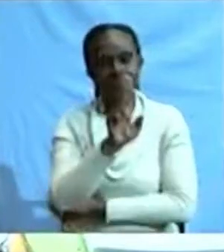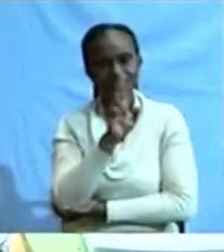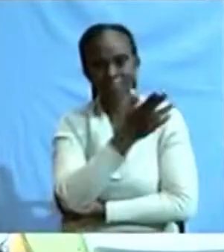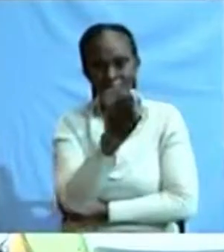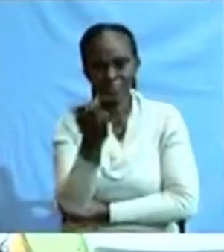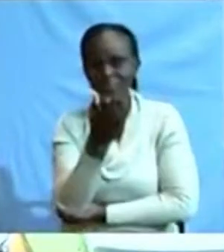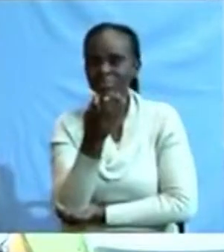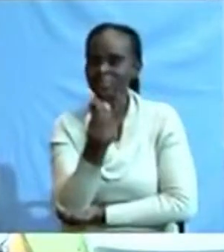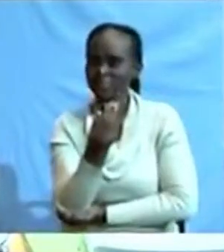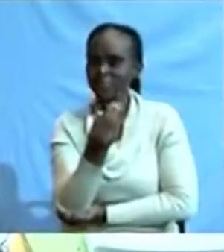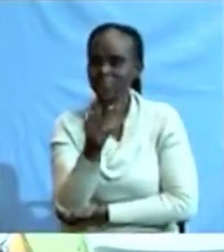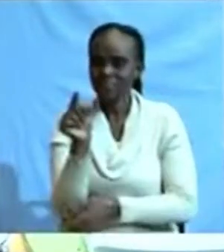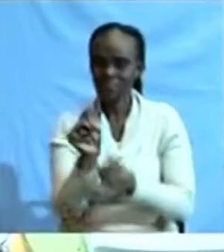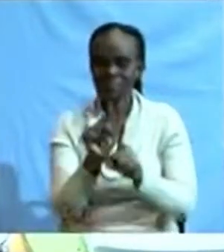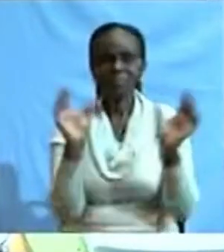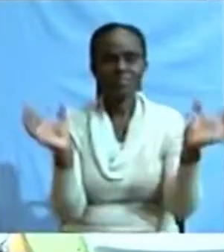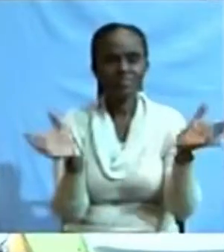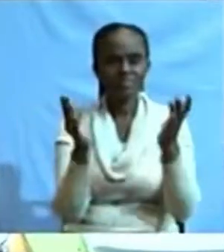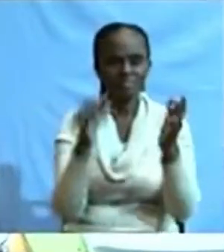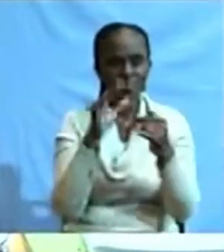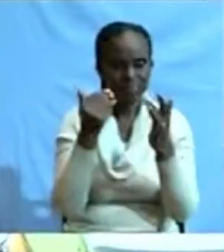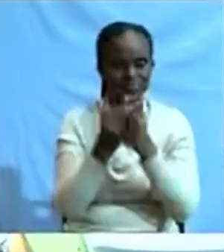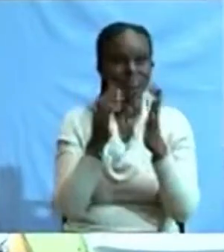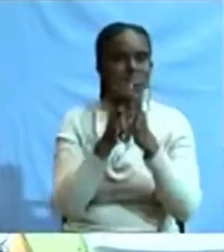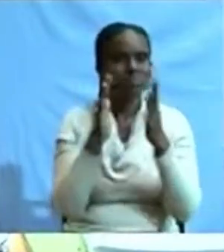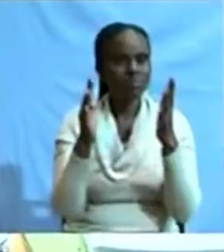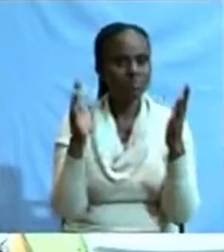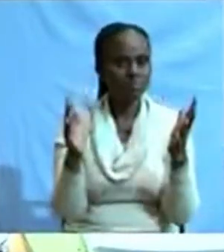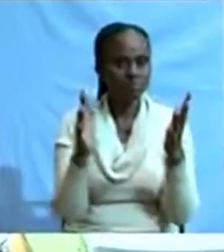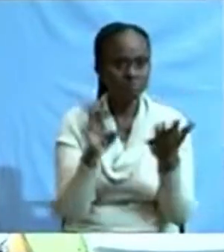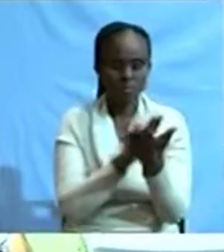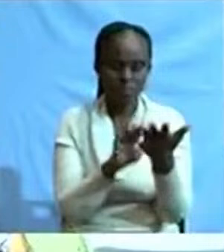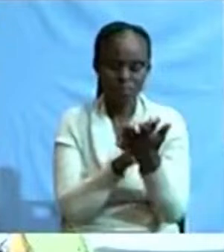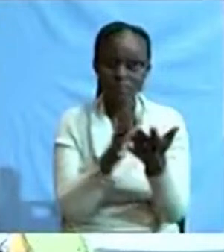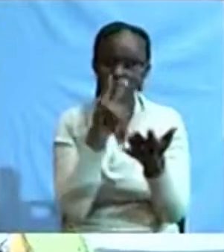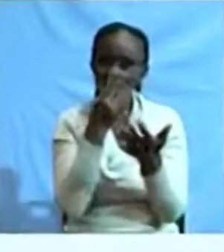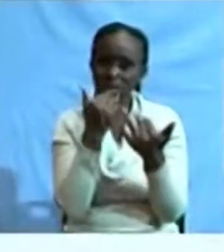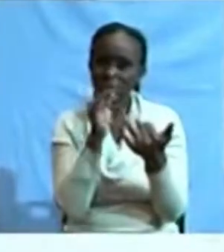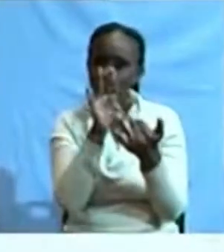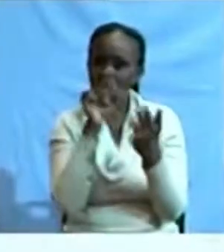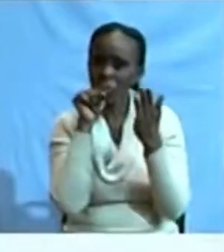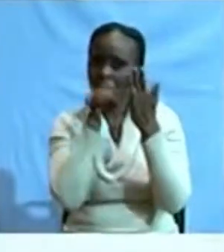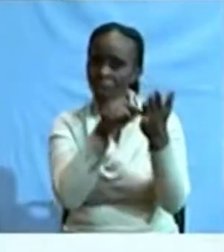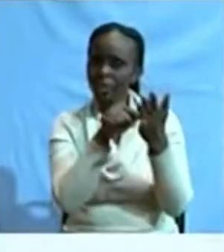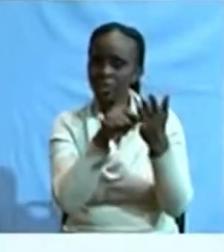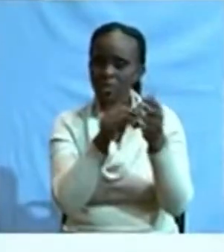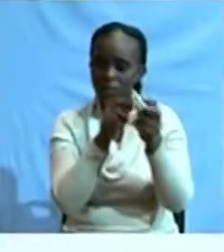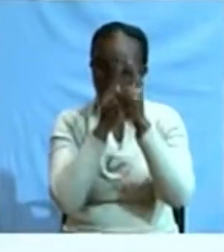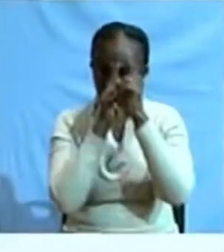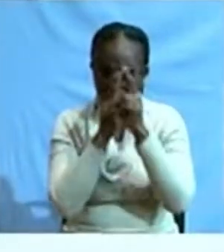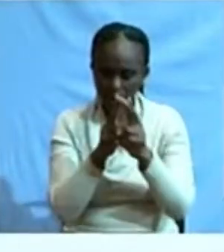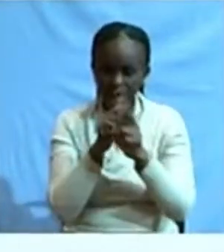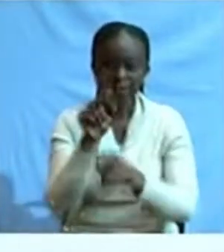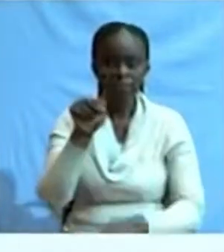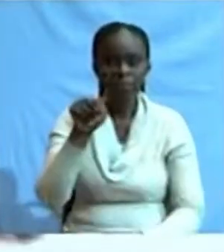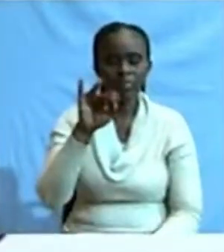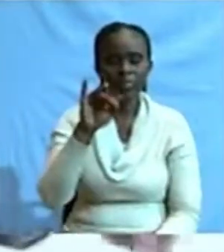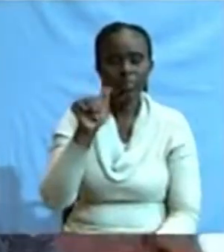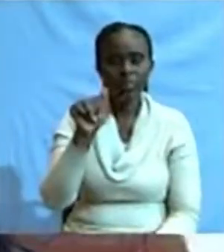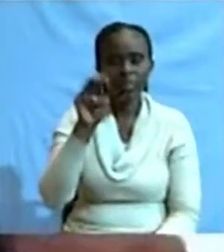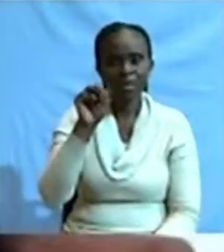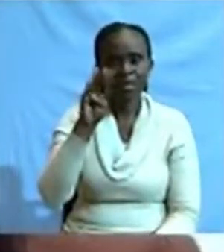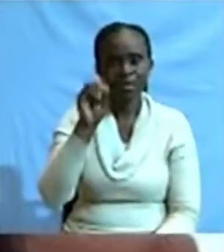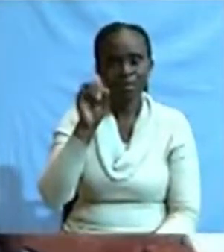that money to enhance or broaden the revenue base. But do you see now his point, Honorable Nyambose's point, that you should